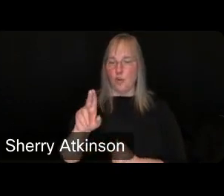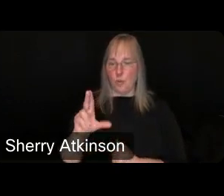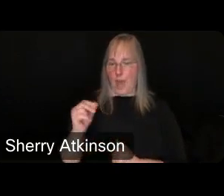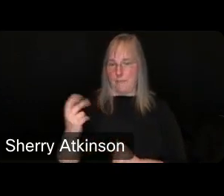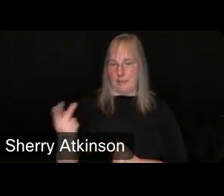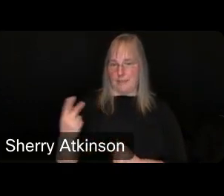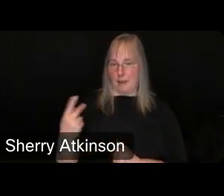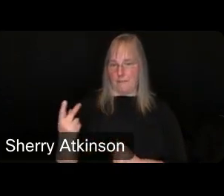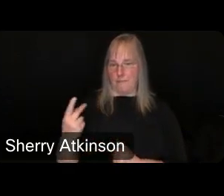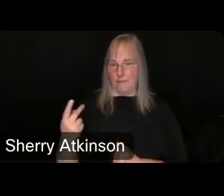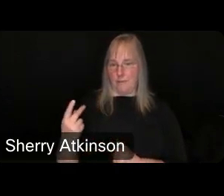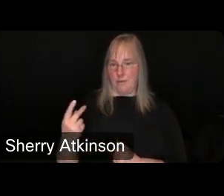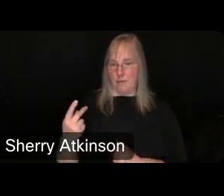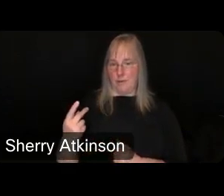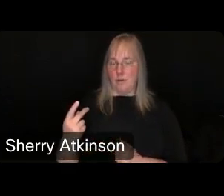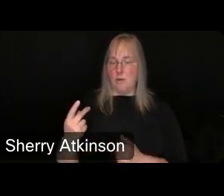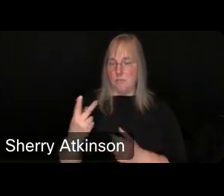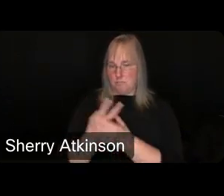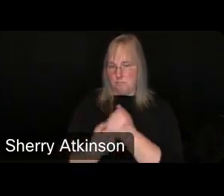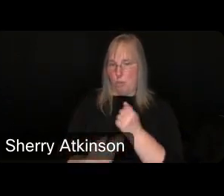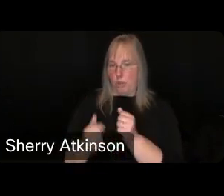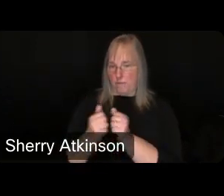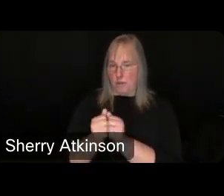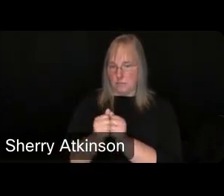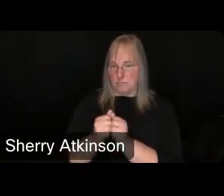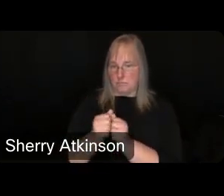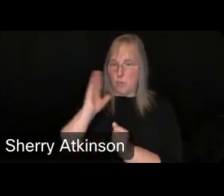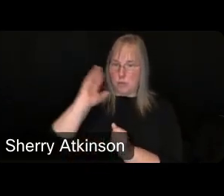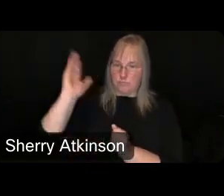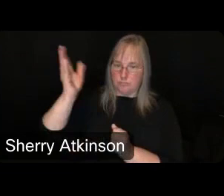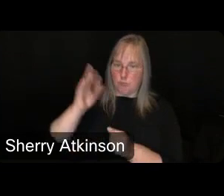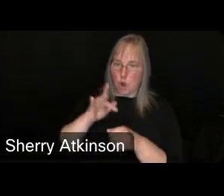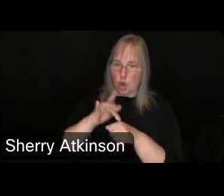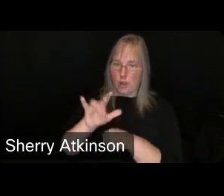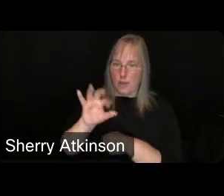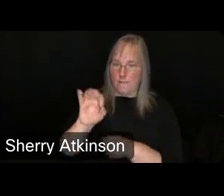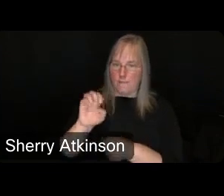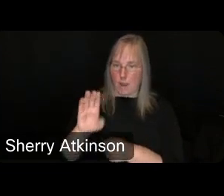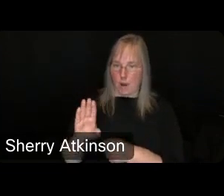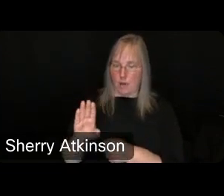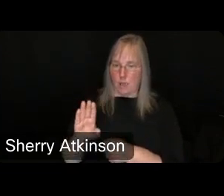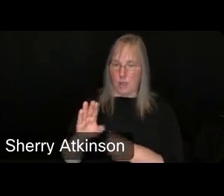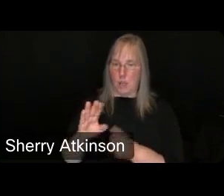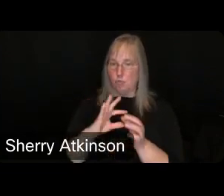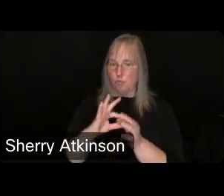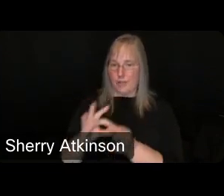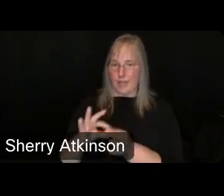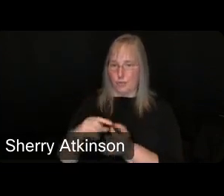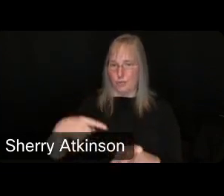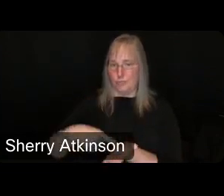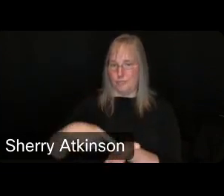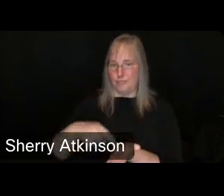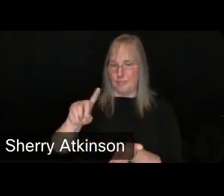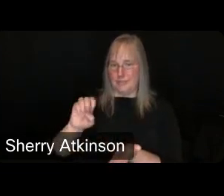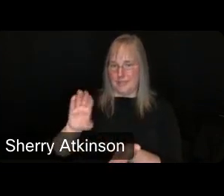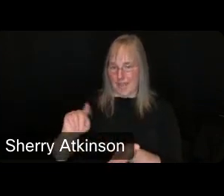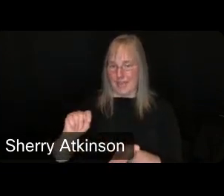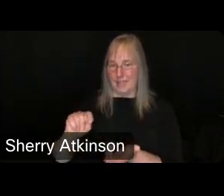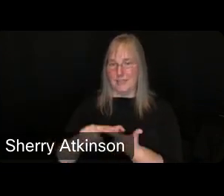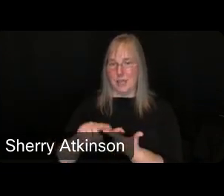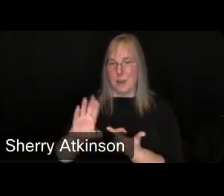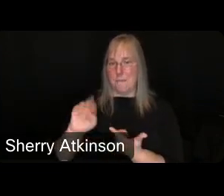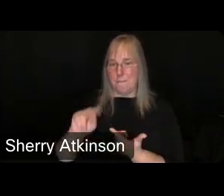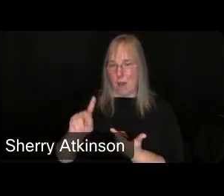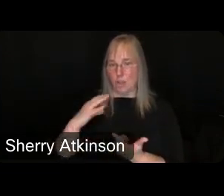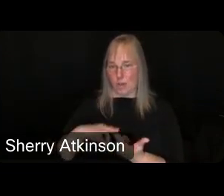will jointly provide some presentation in early February regarding debt, bond credit rating,